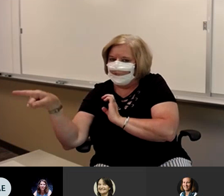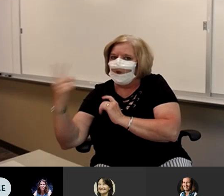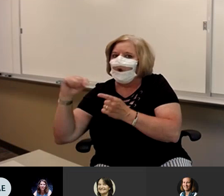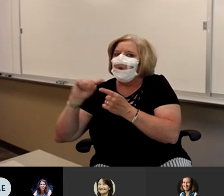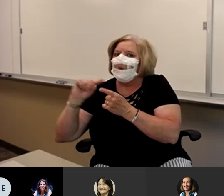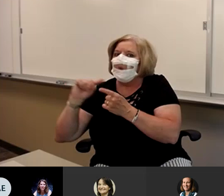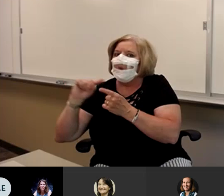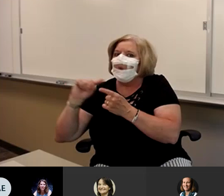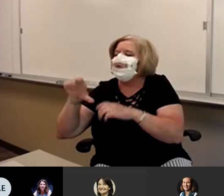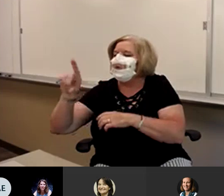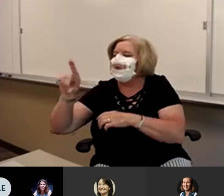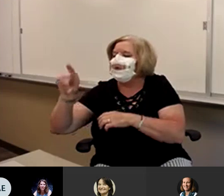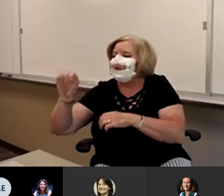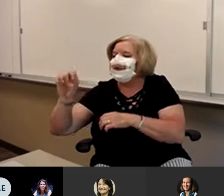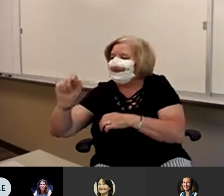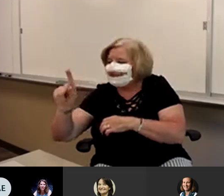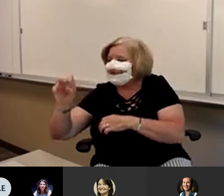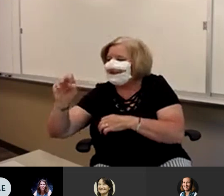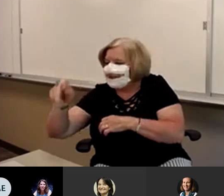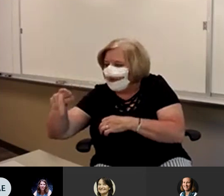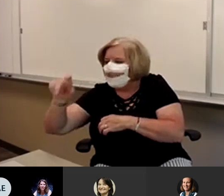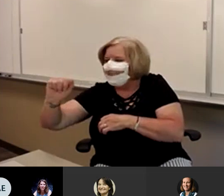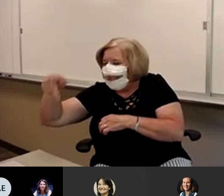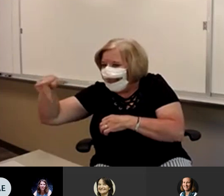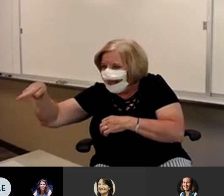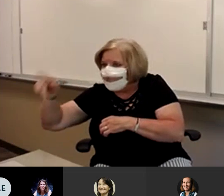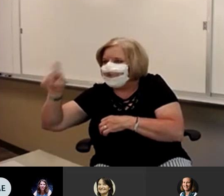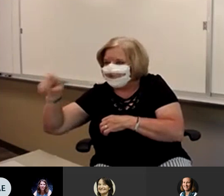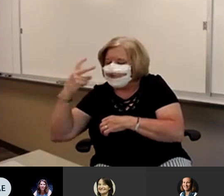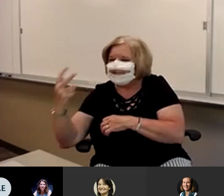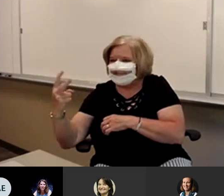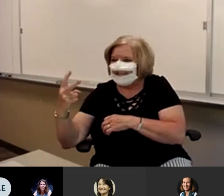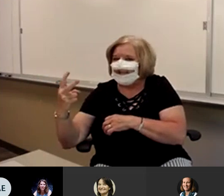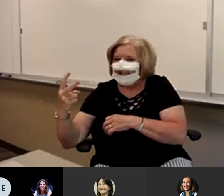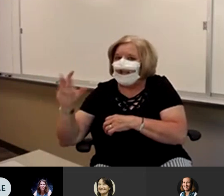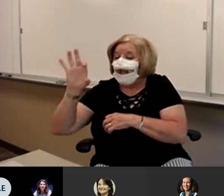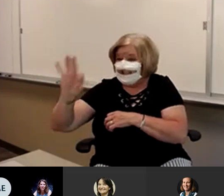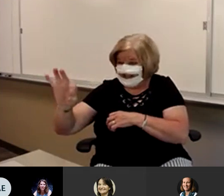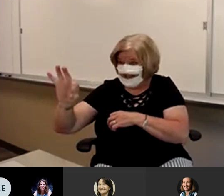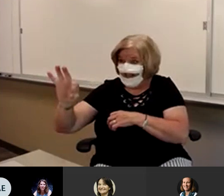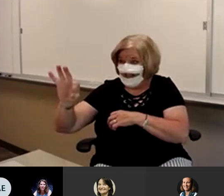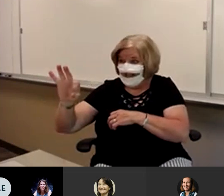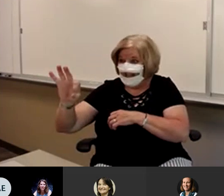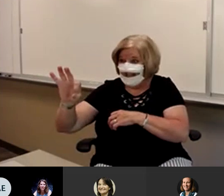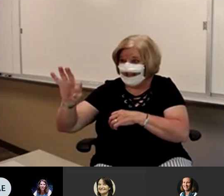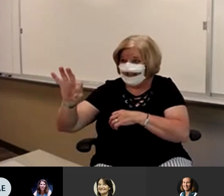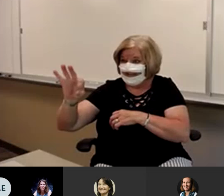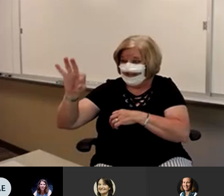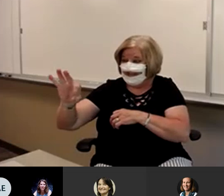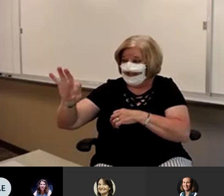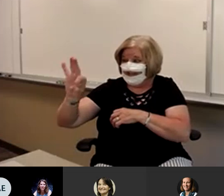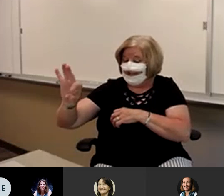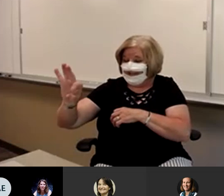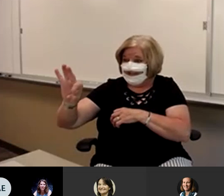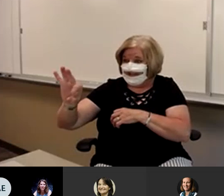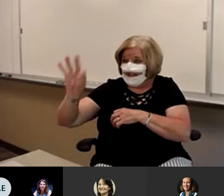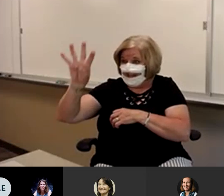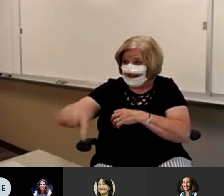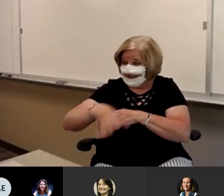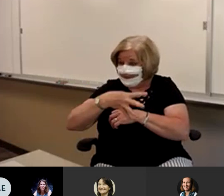the desktop app, you should see hopefully a 9 grid of people that have their videos on,